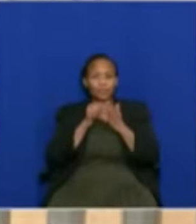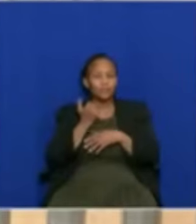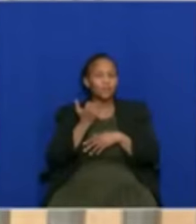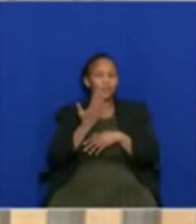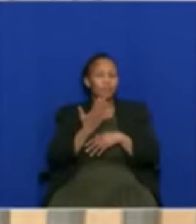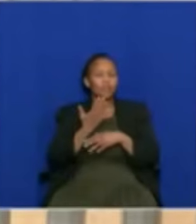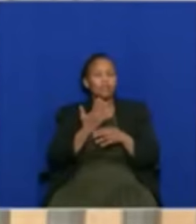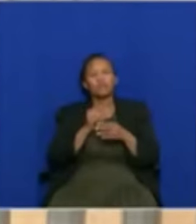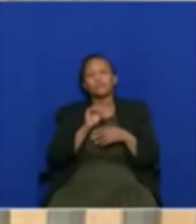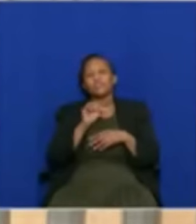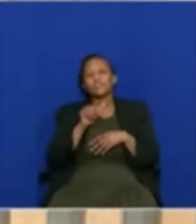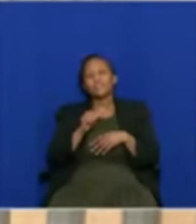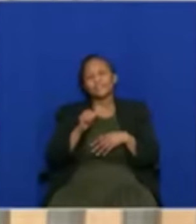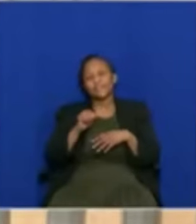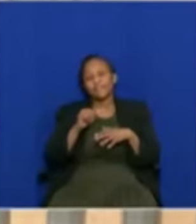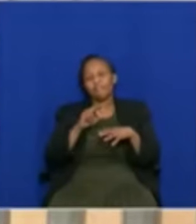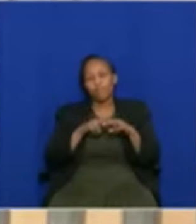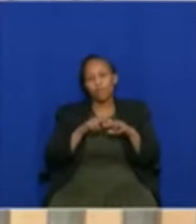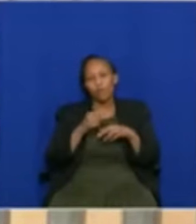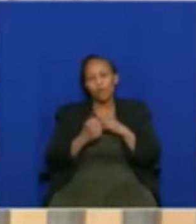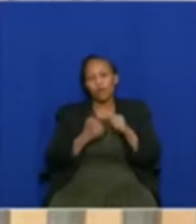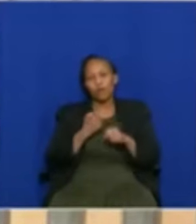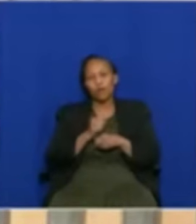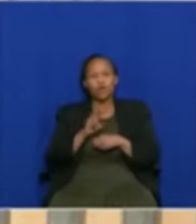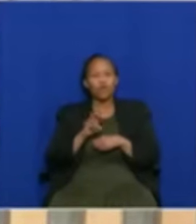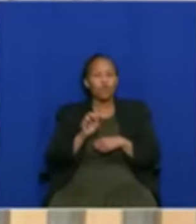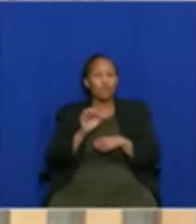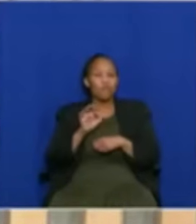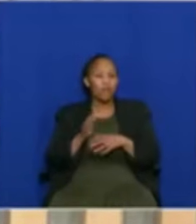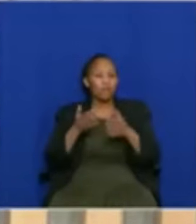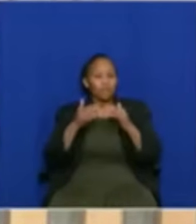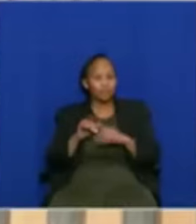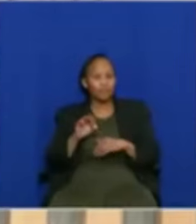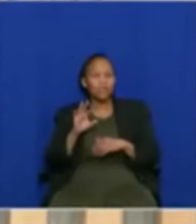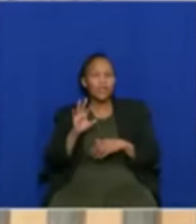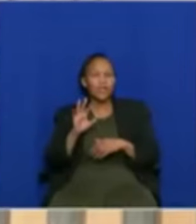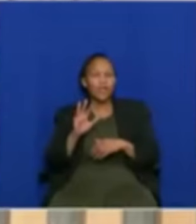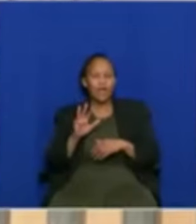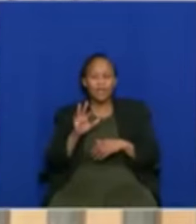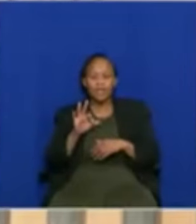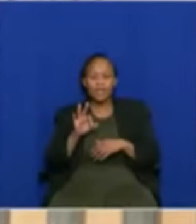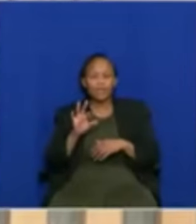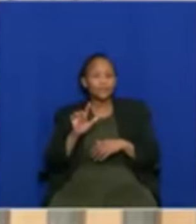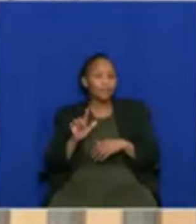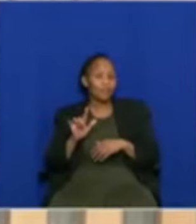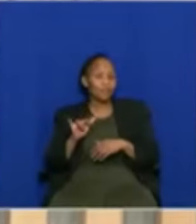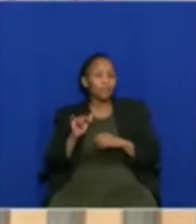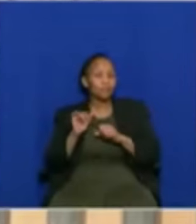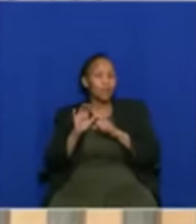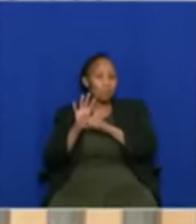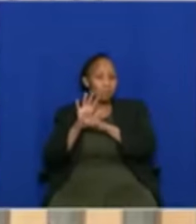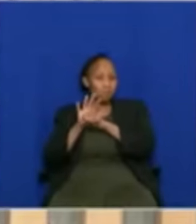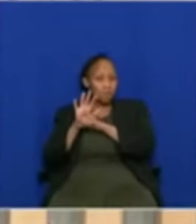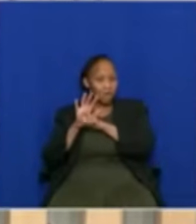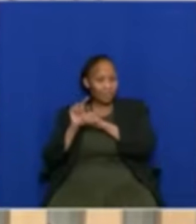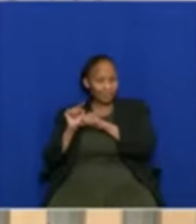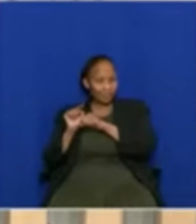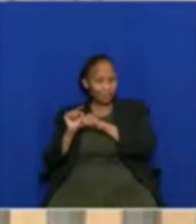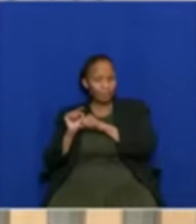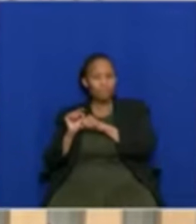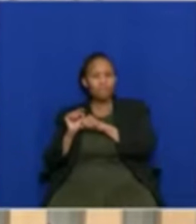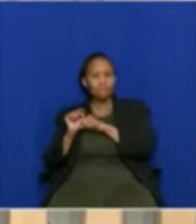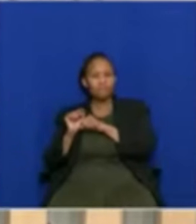2025. I then go to 937 and I look at under background and I see that